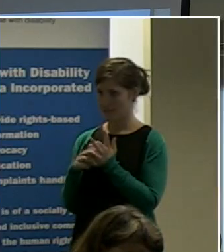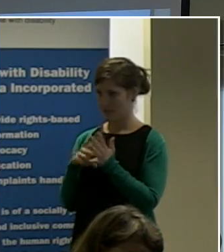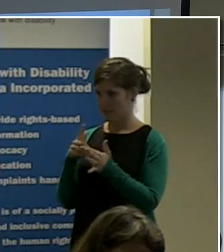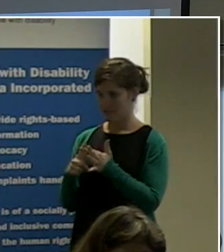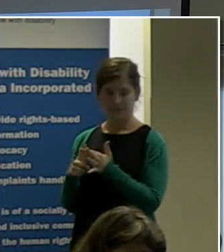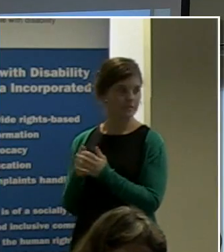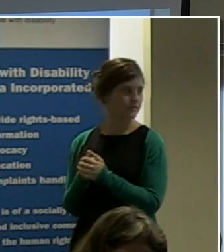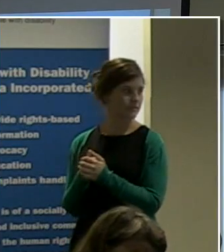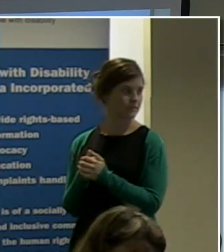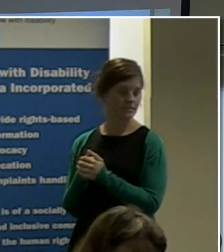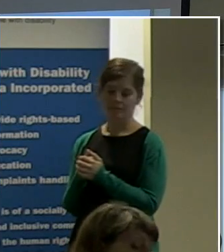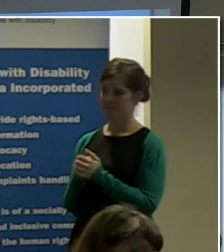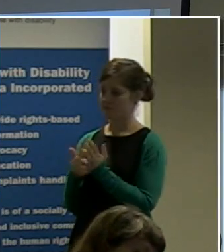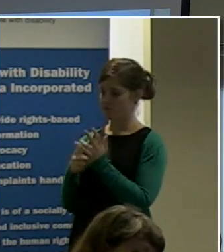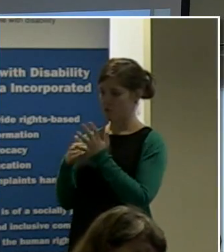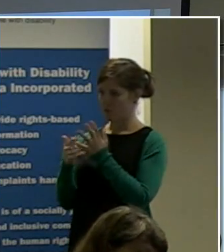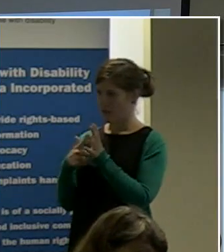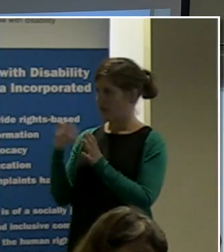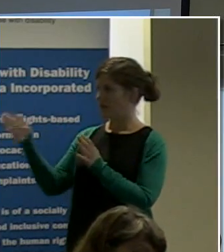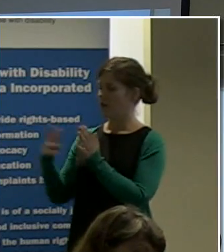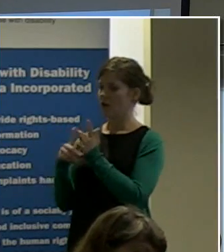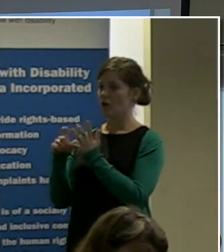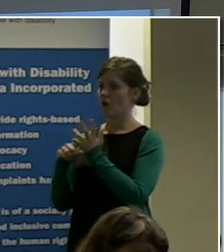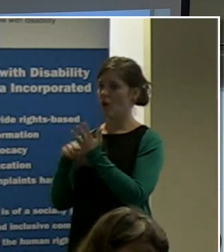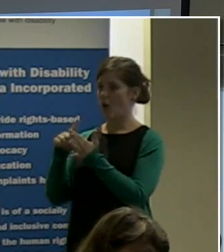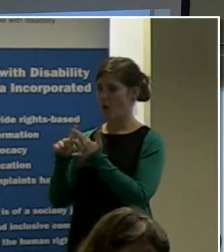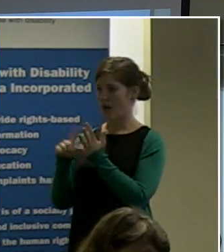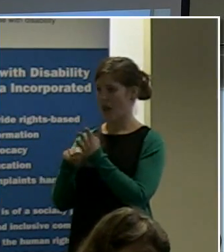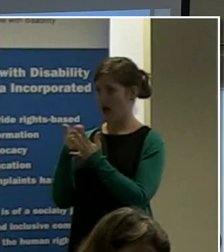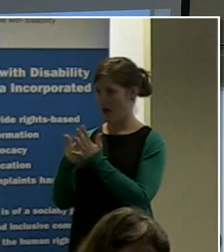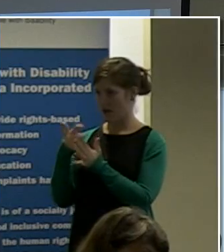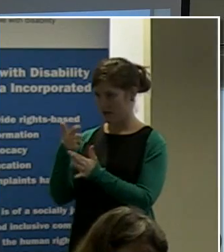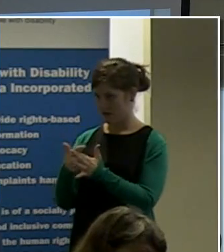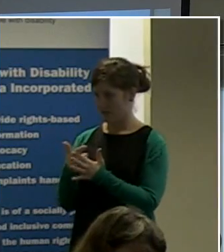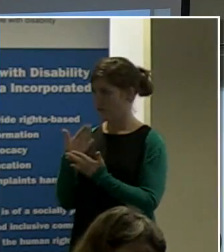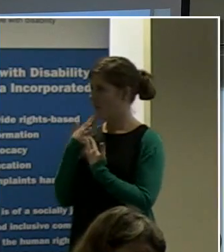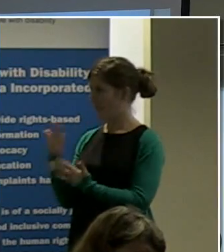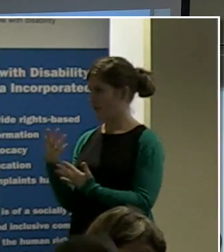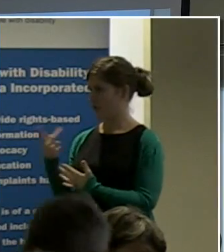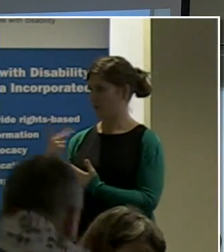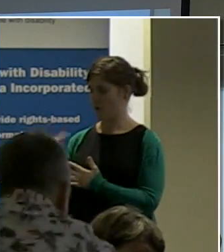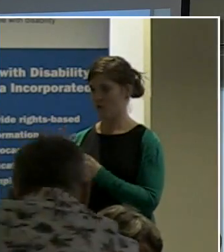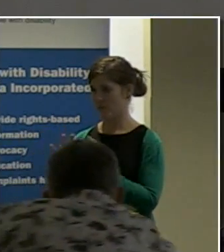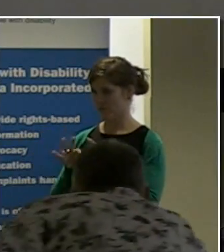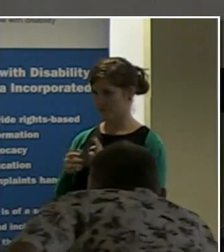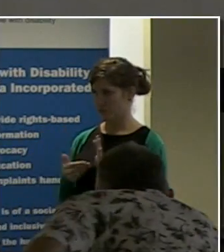evening. Those are Jasmine Rosa and Nicola Clark. Thank you for your